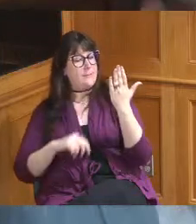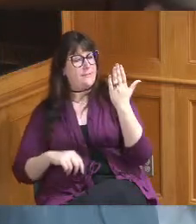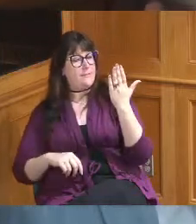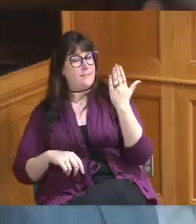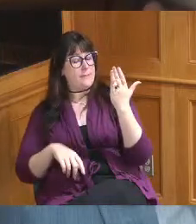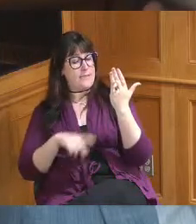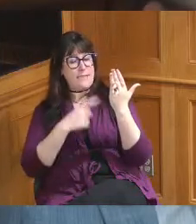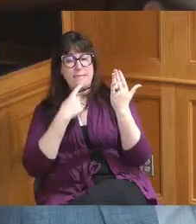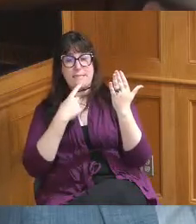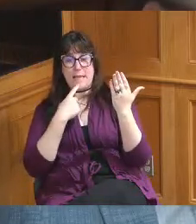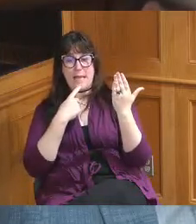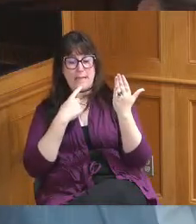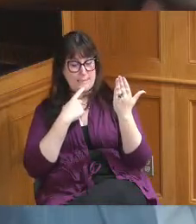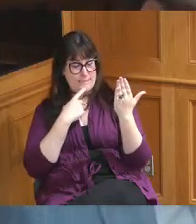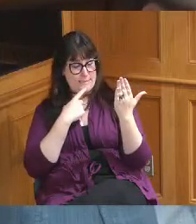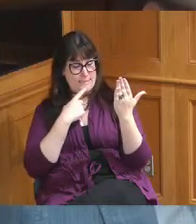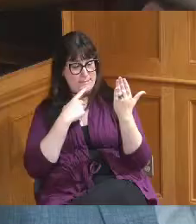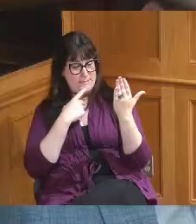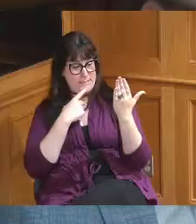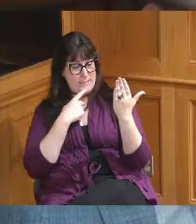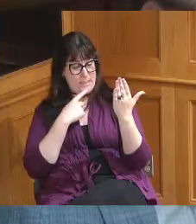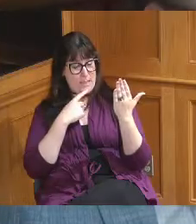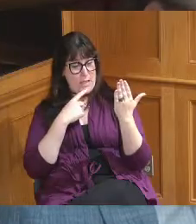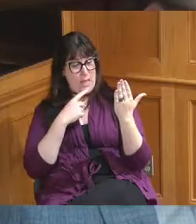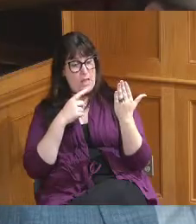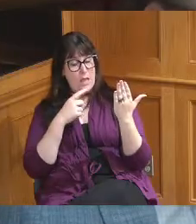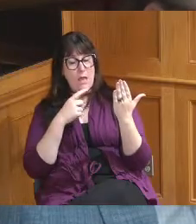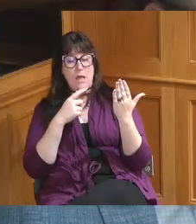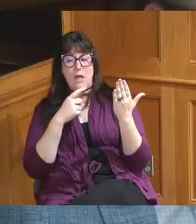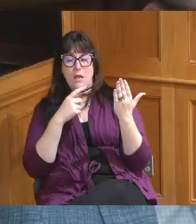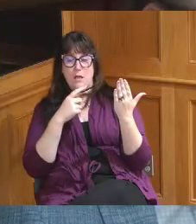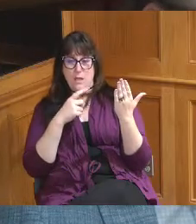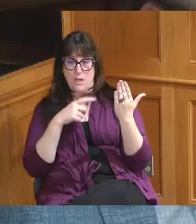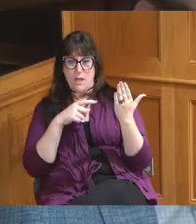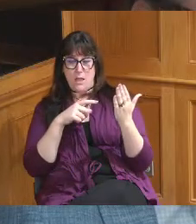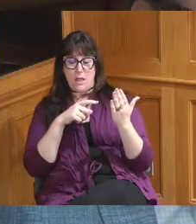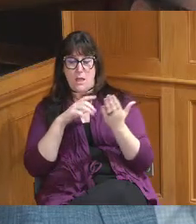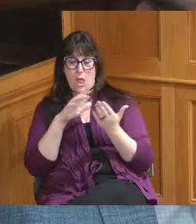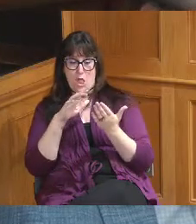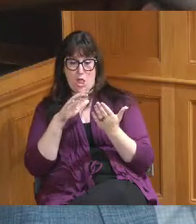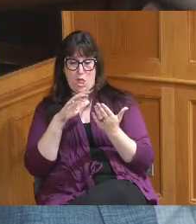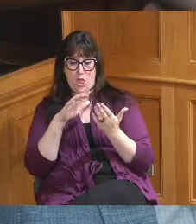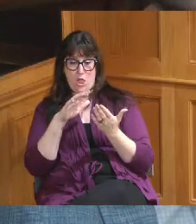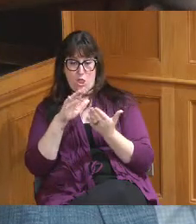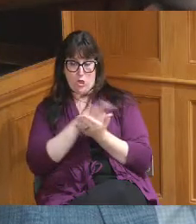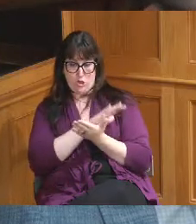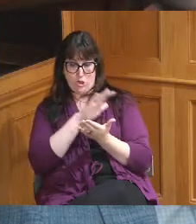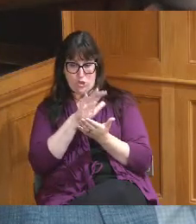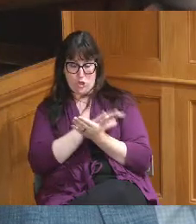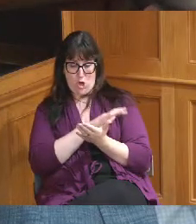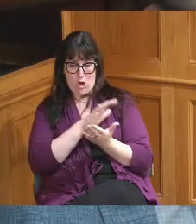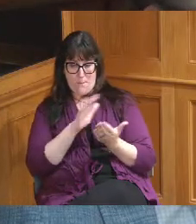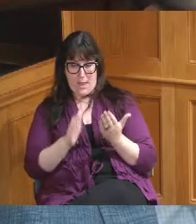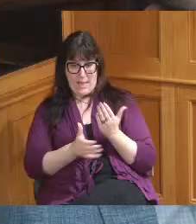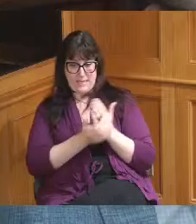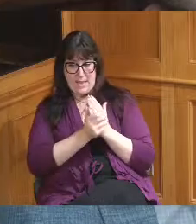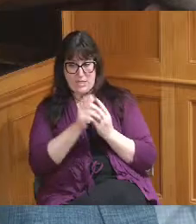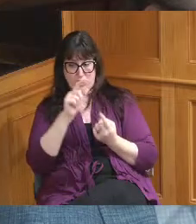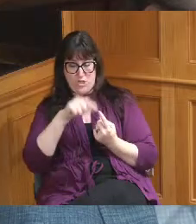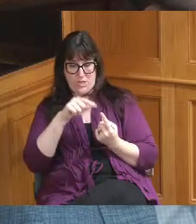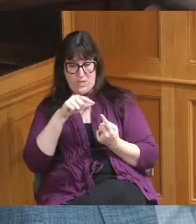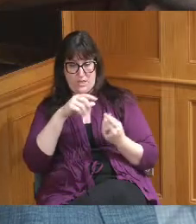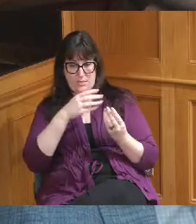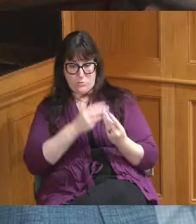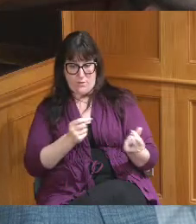It says, be it further resolved that neither the term sheet attached to this resolution nor a